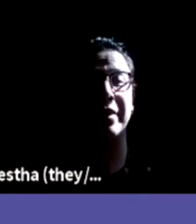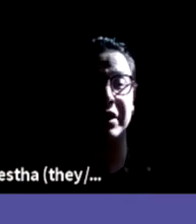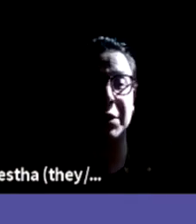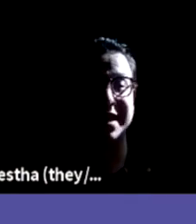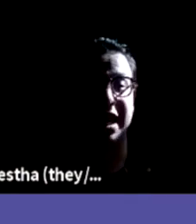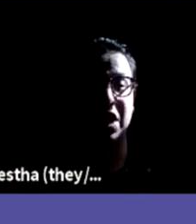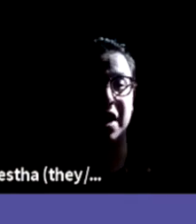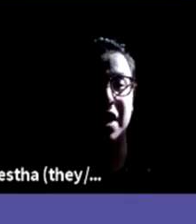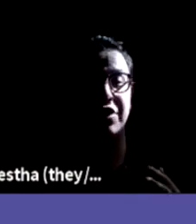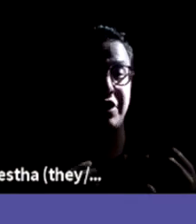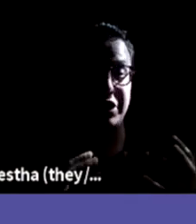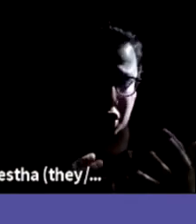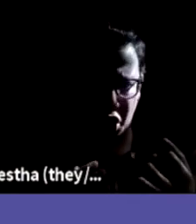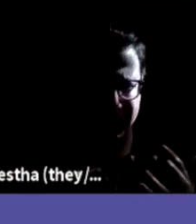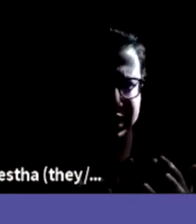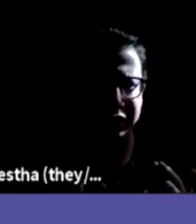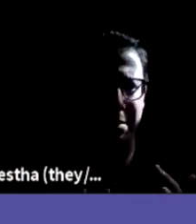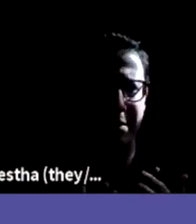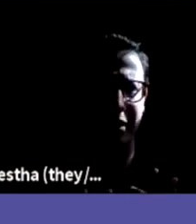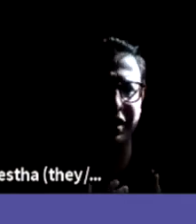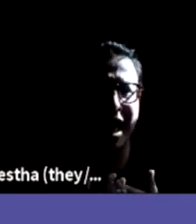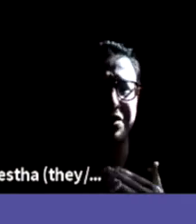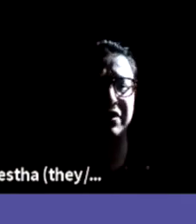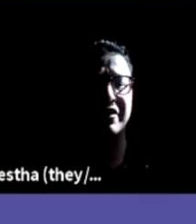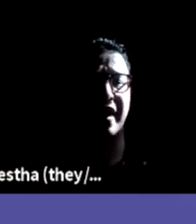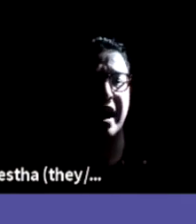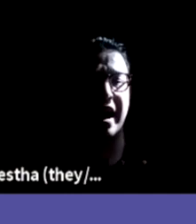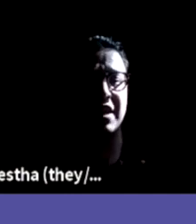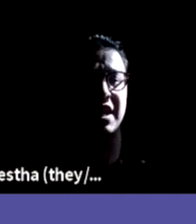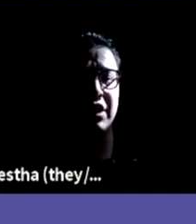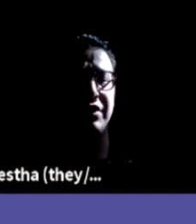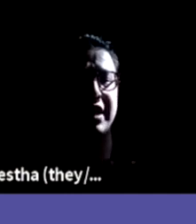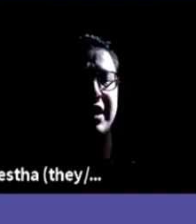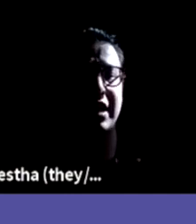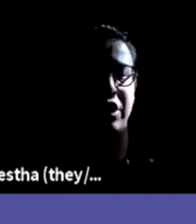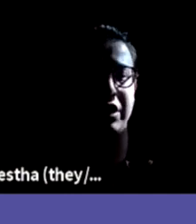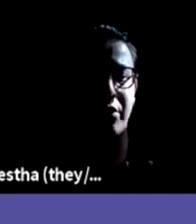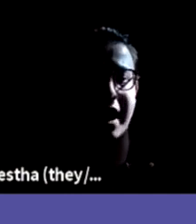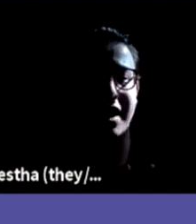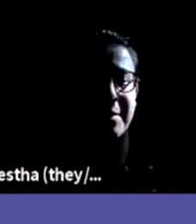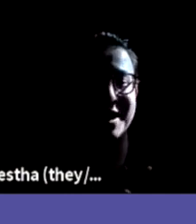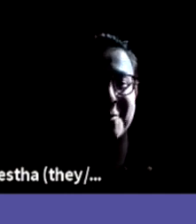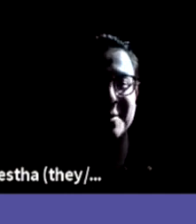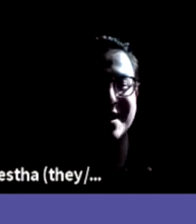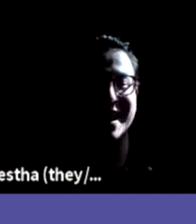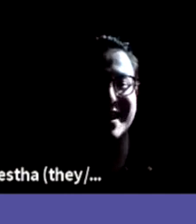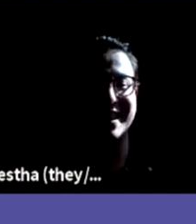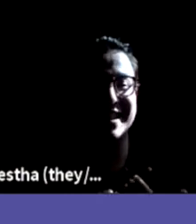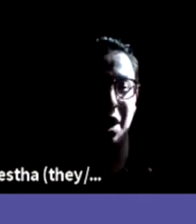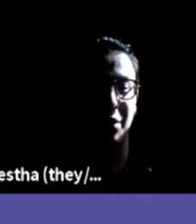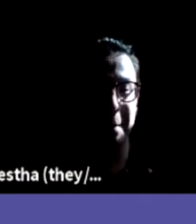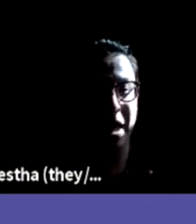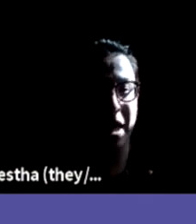our building resides on is the traditional homelands of the people of the Council of Three Fires, including the Ojibwe, the Potawatomi, and